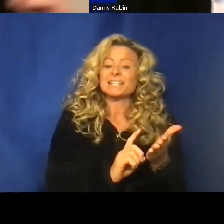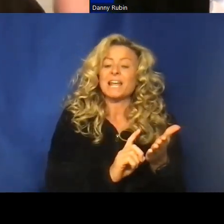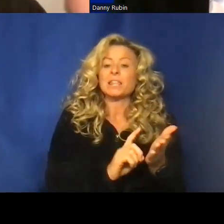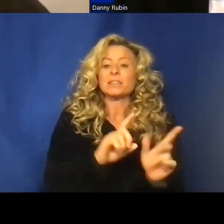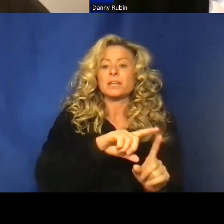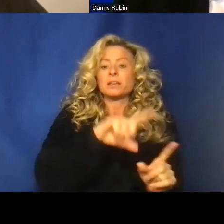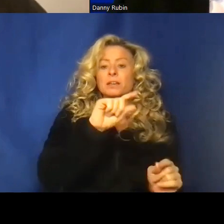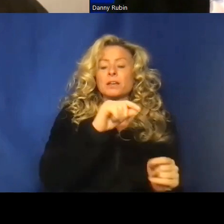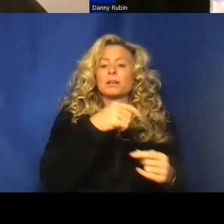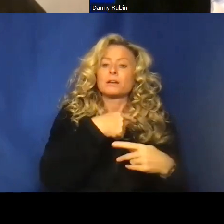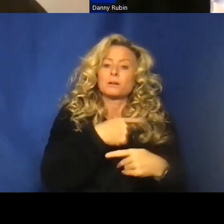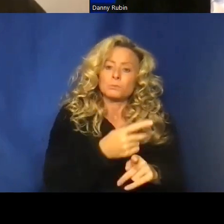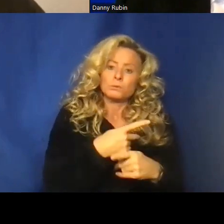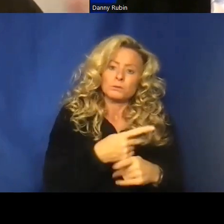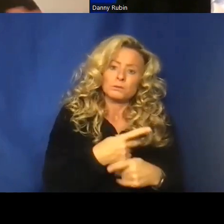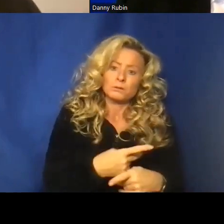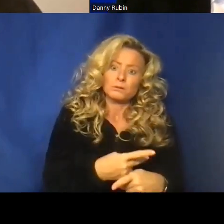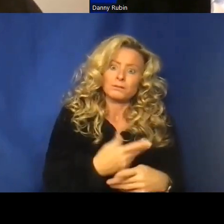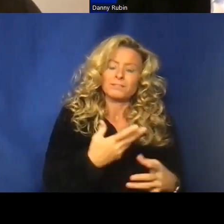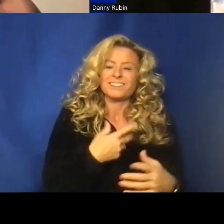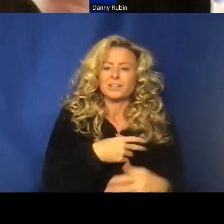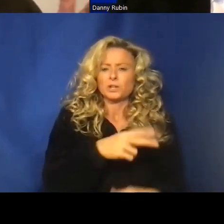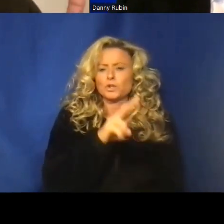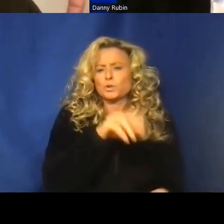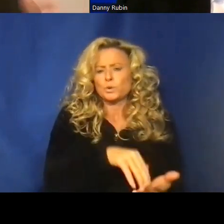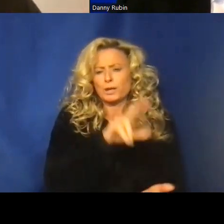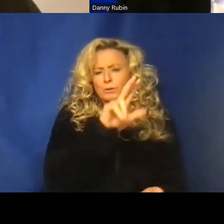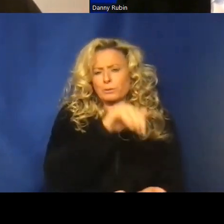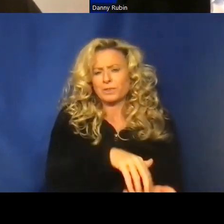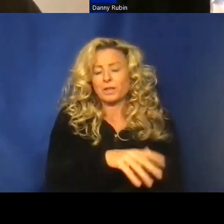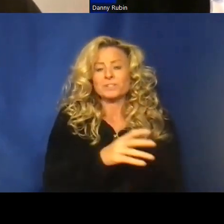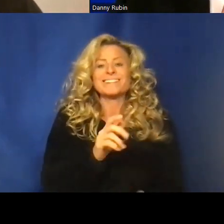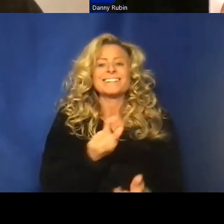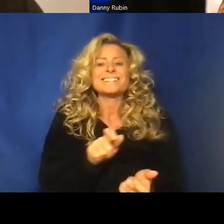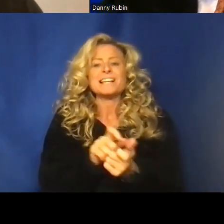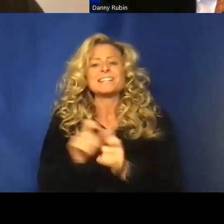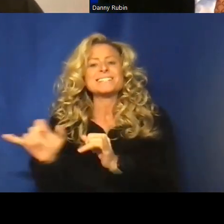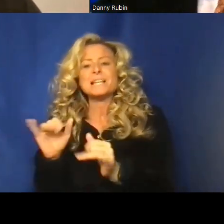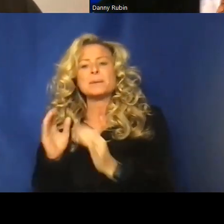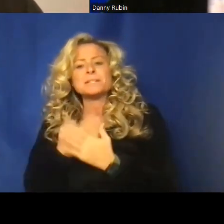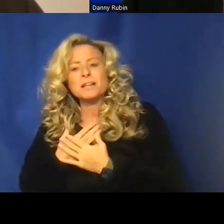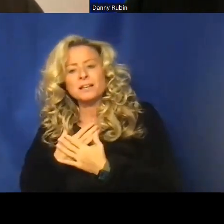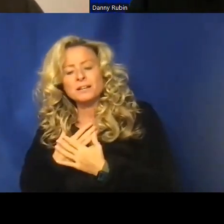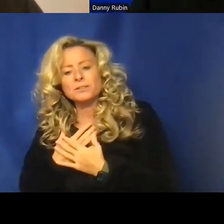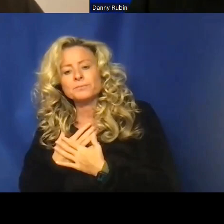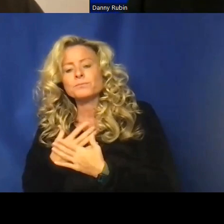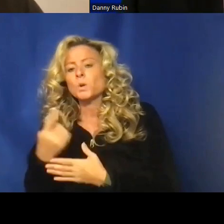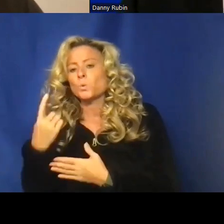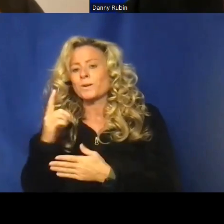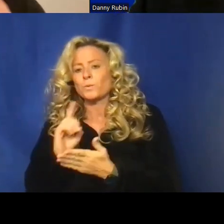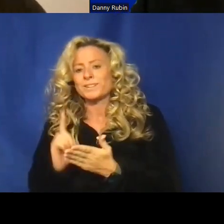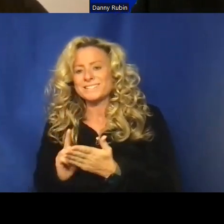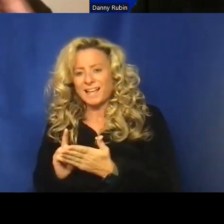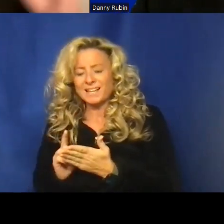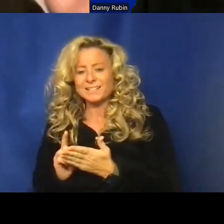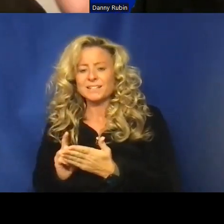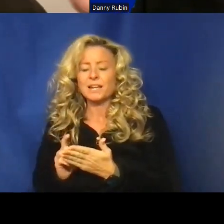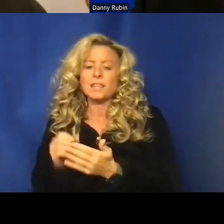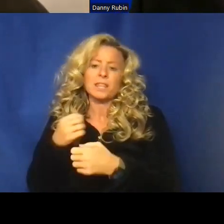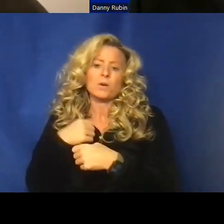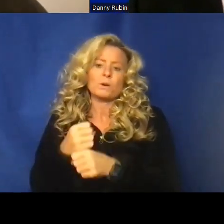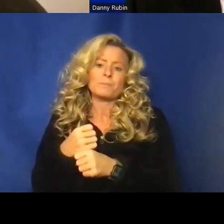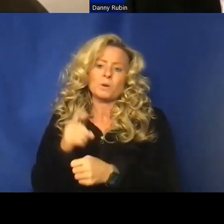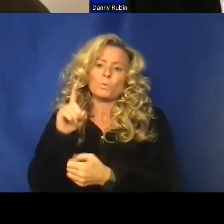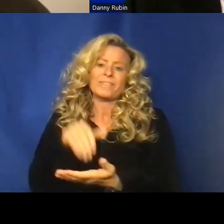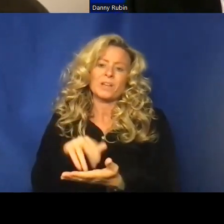and they produced 1,000, 2,000, 3,000. So that's essentially what we're doing. Is we have one design, and then we make